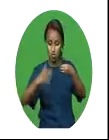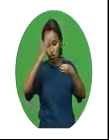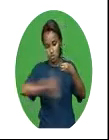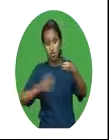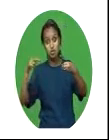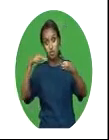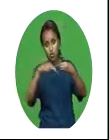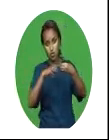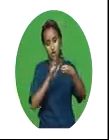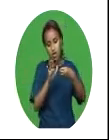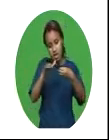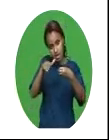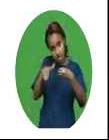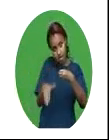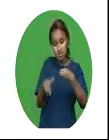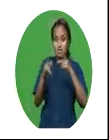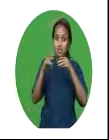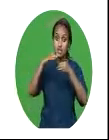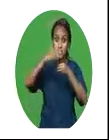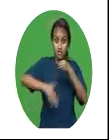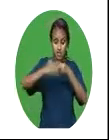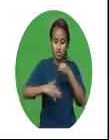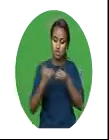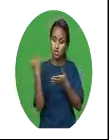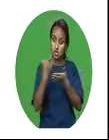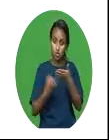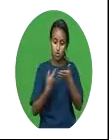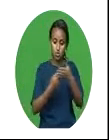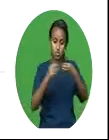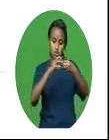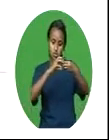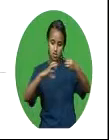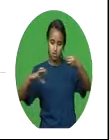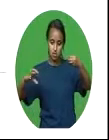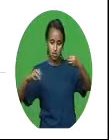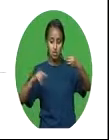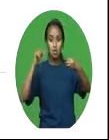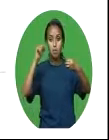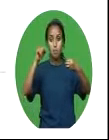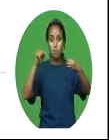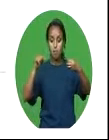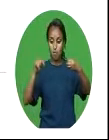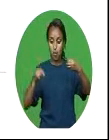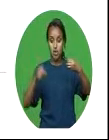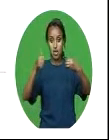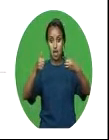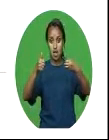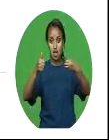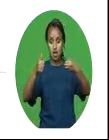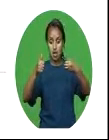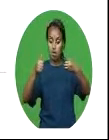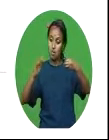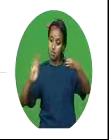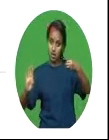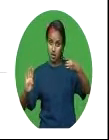the inclined surface. Draw the stretch out line and mark points A